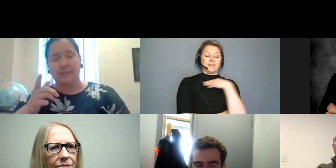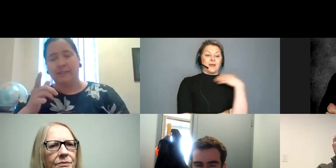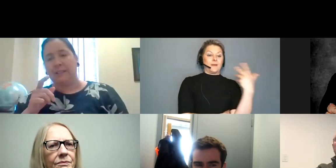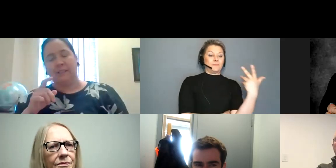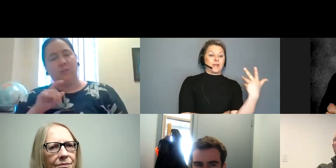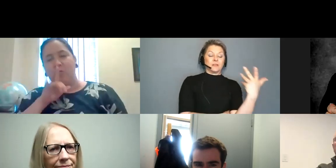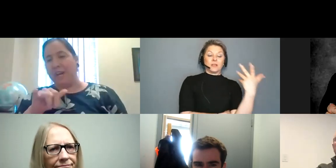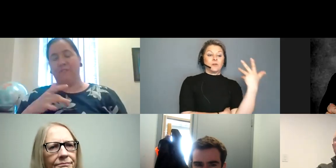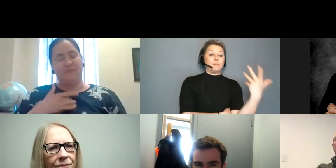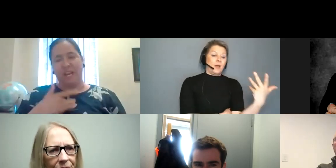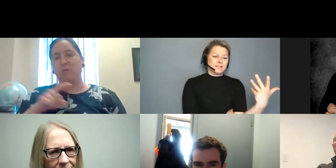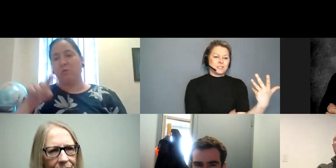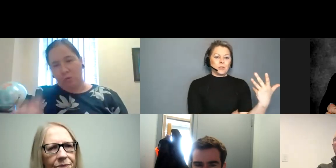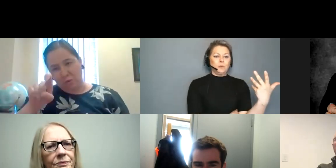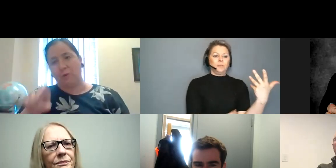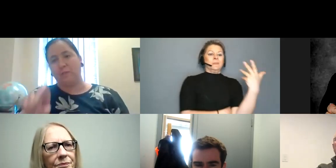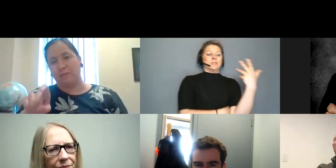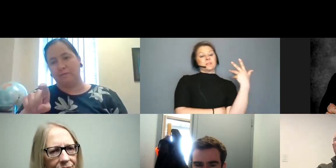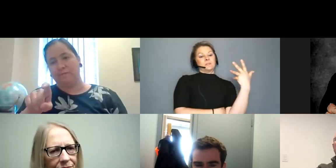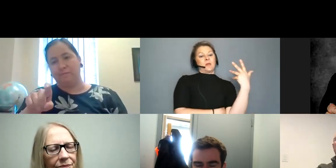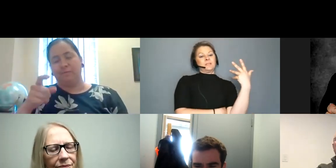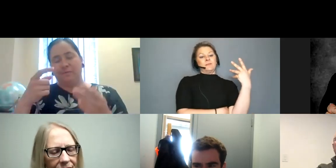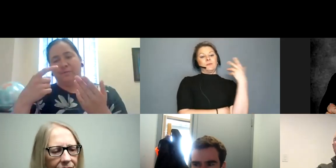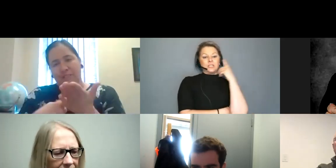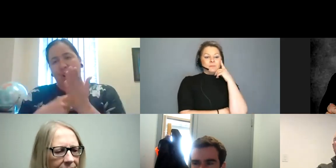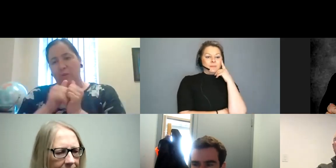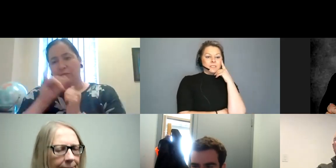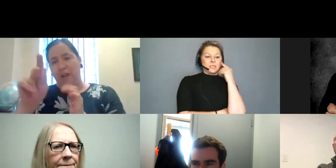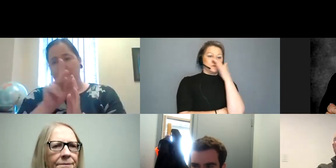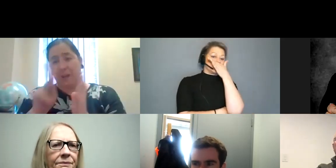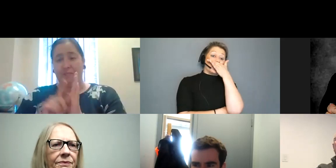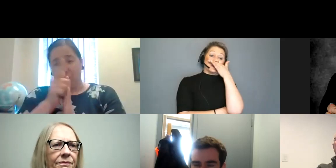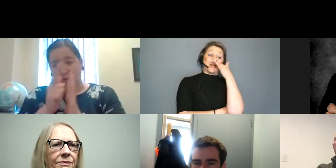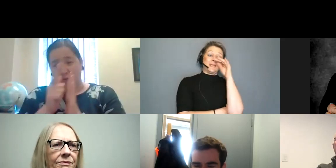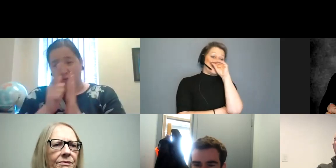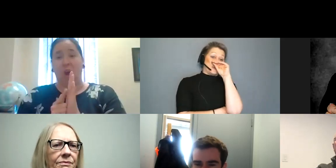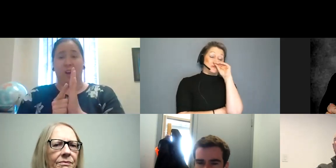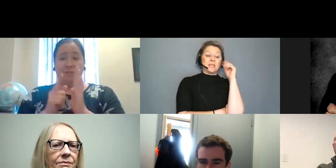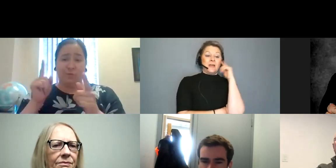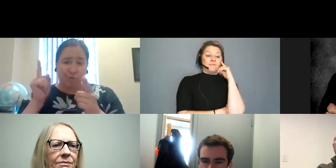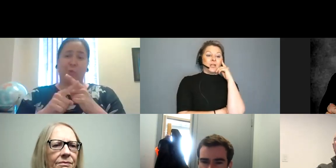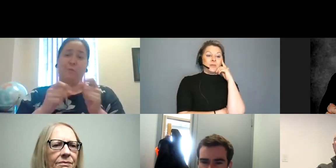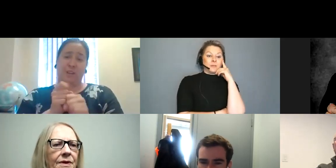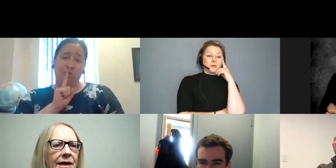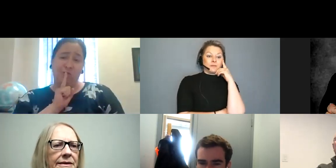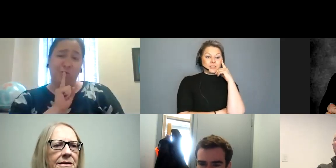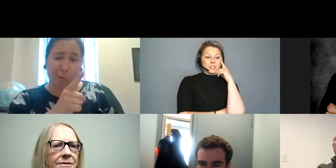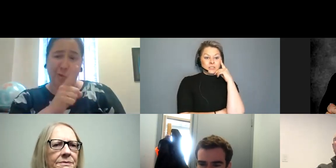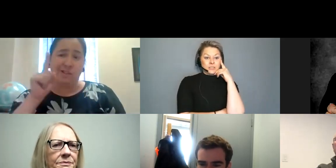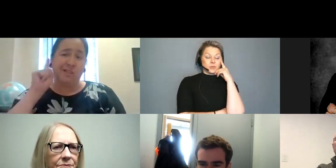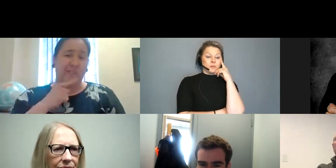with that are very biased, so sometimes the information may be skewed. So when we're talking about following the